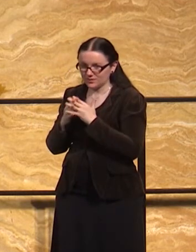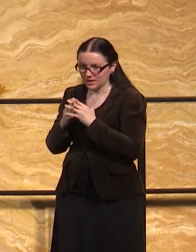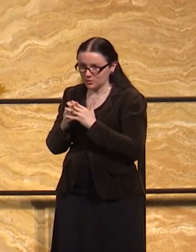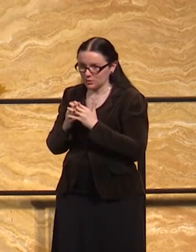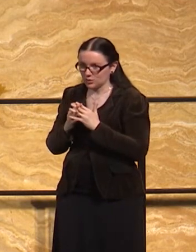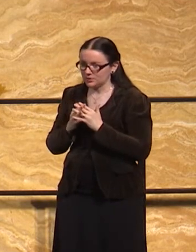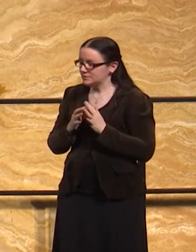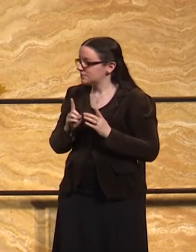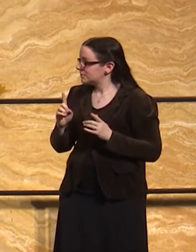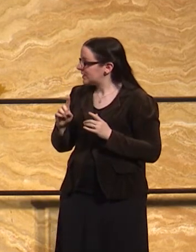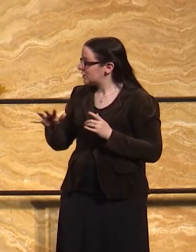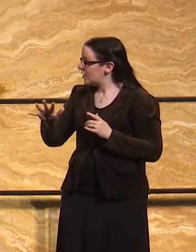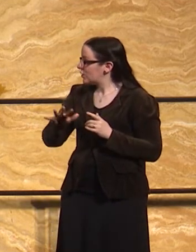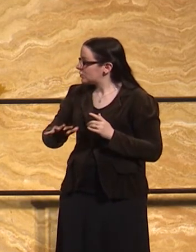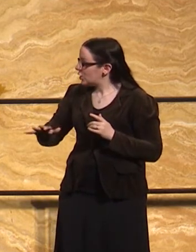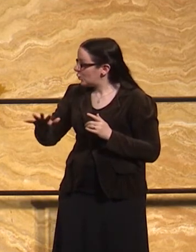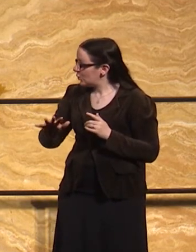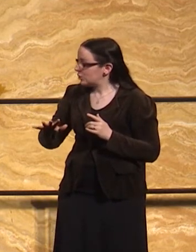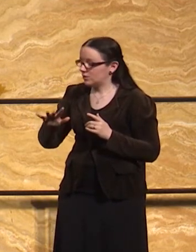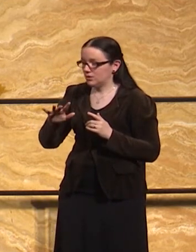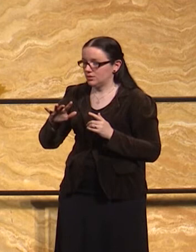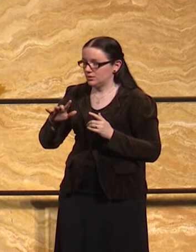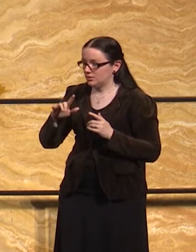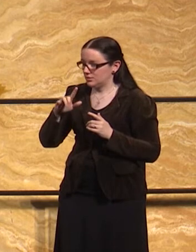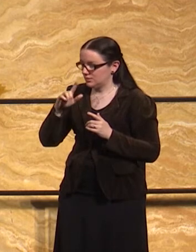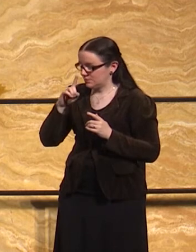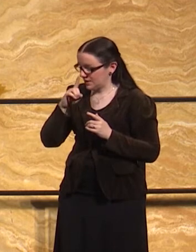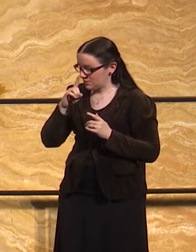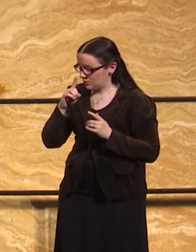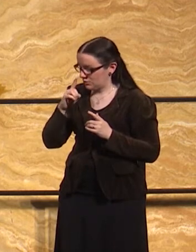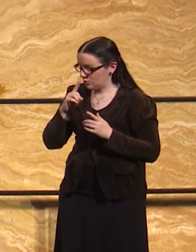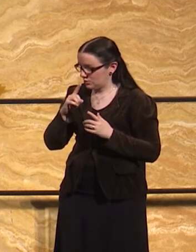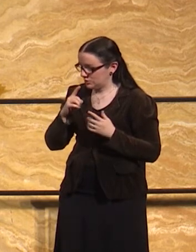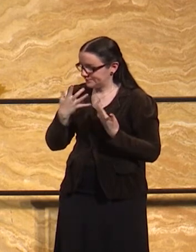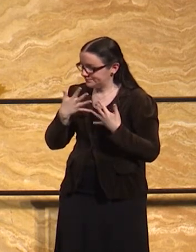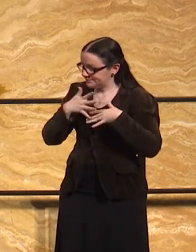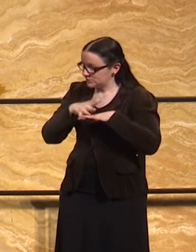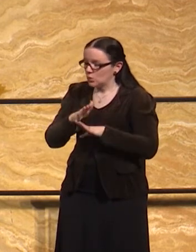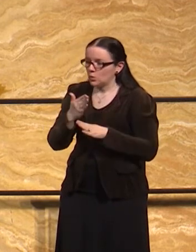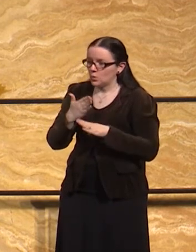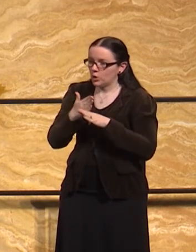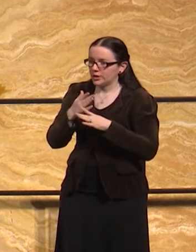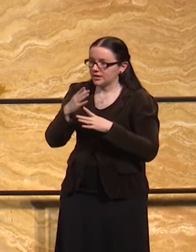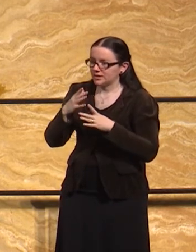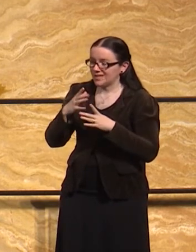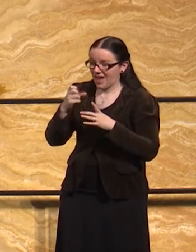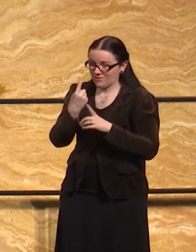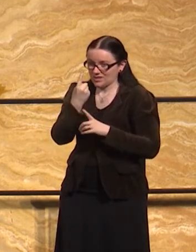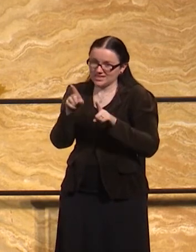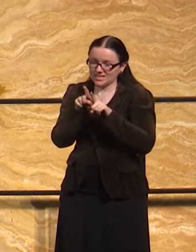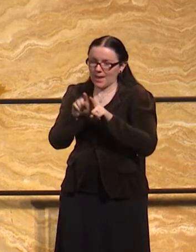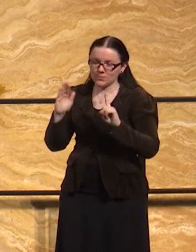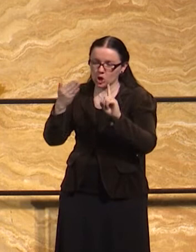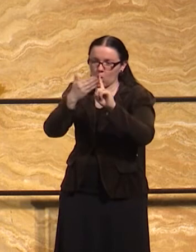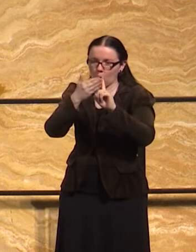local leadership and local leaders that were aligning towards, themselves towards a common goal. Therefore,